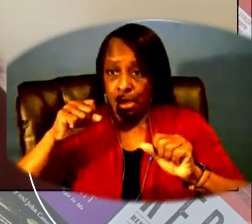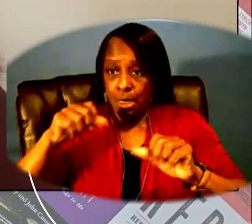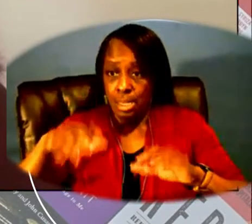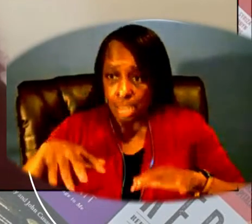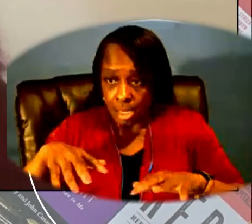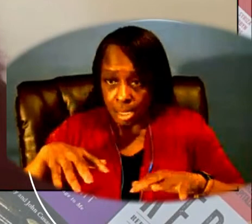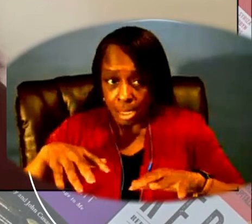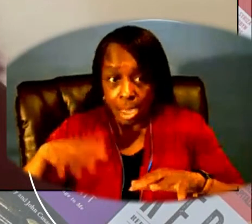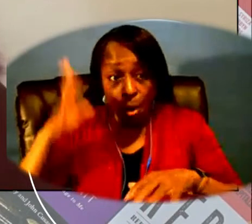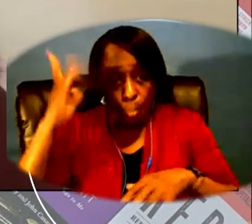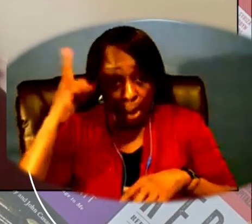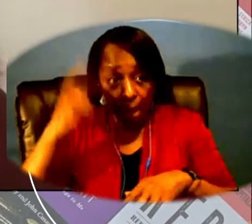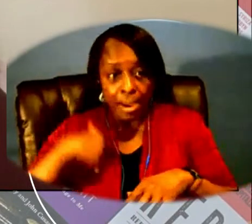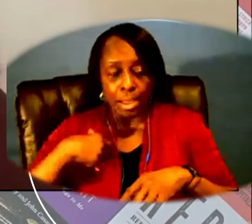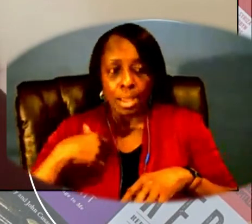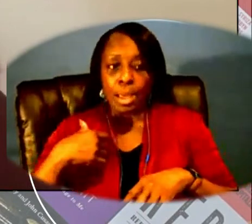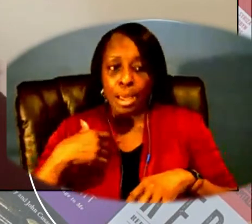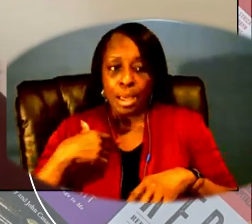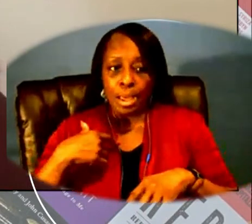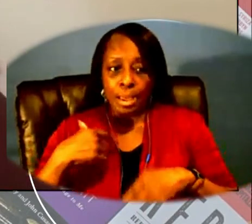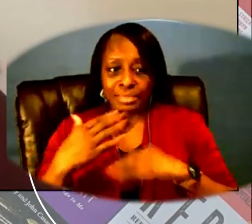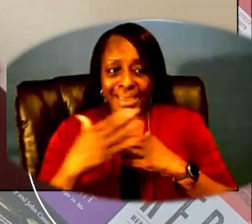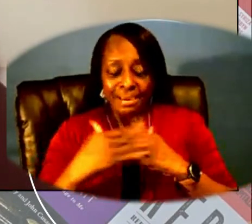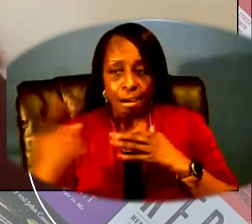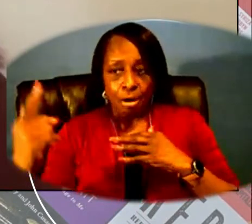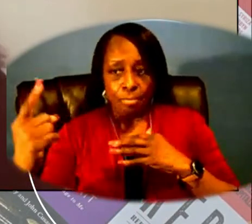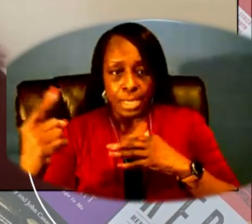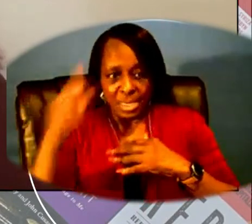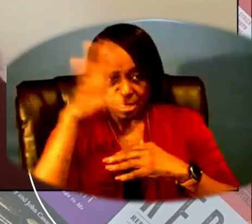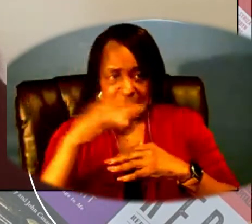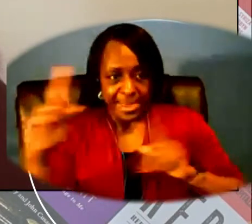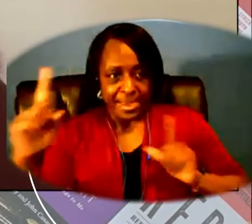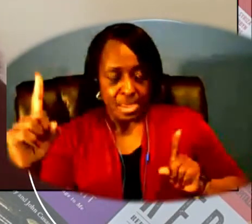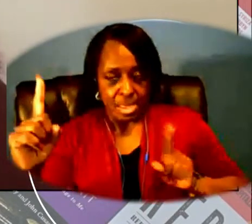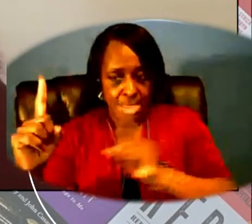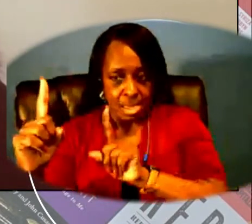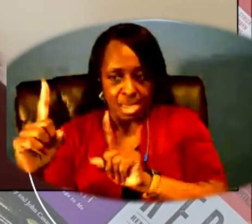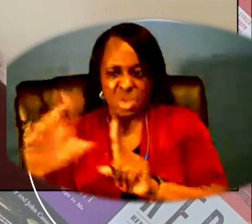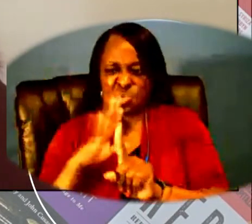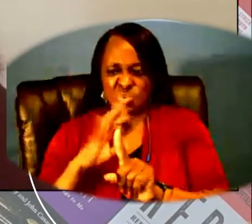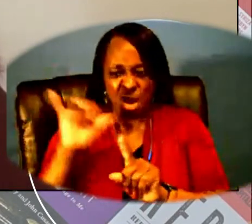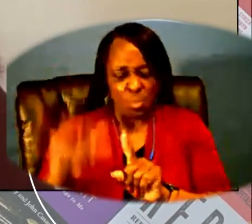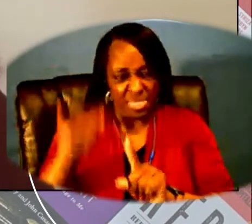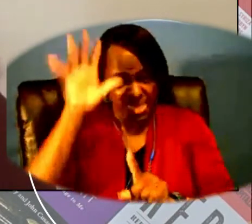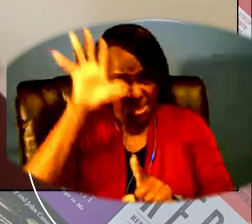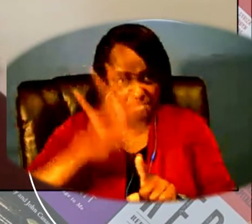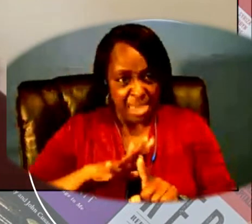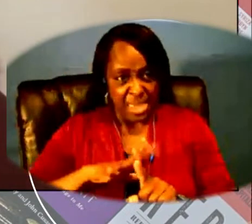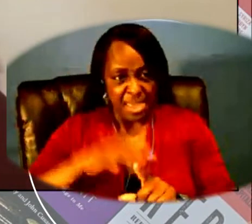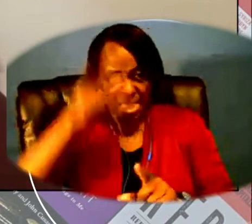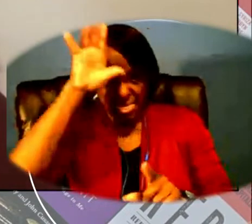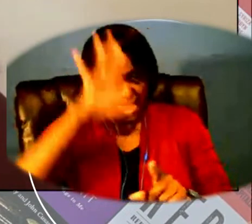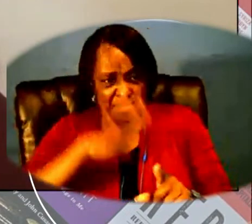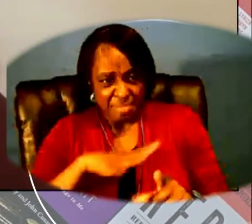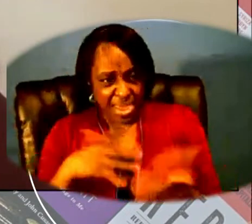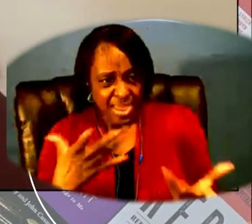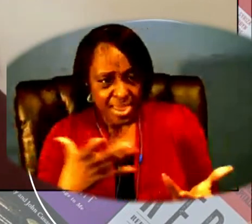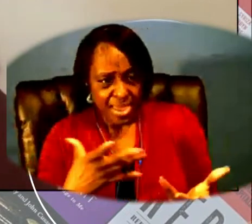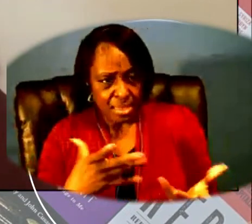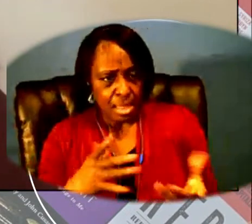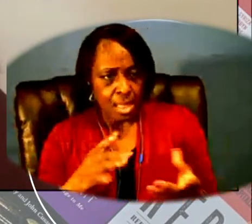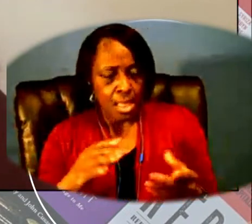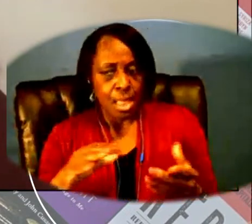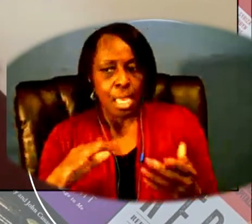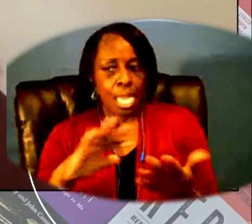was I was called over and forced to even just talk to this man, and he didn't even do what he was supposed to